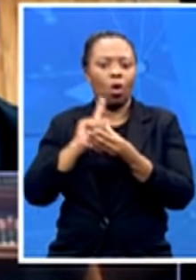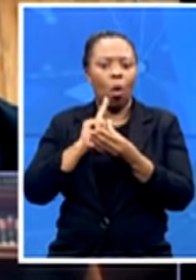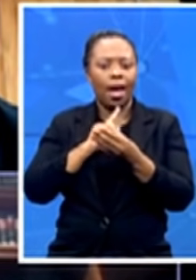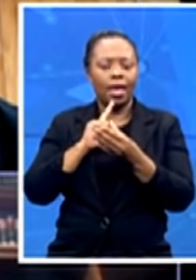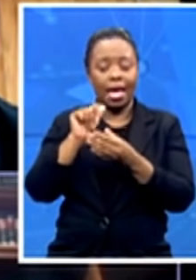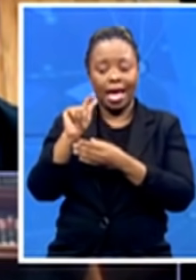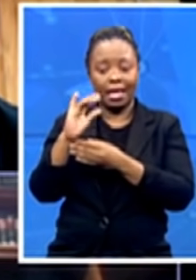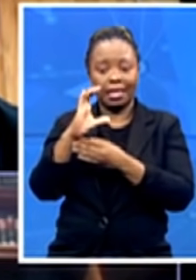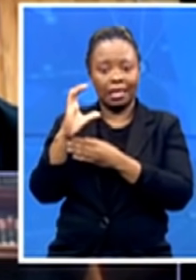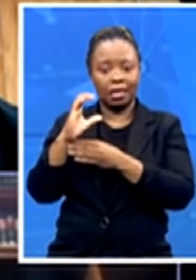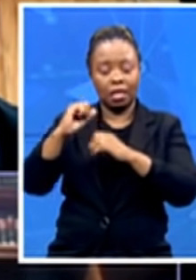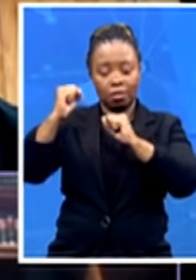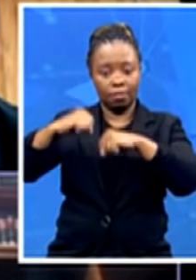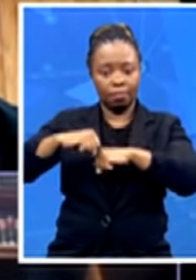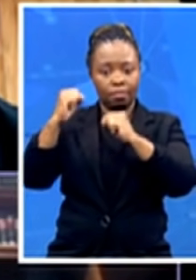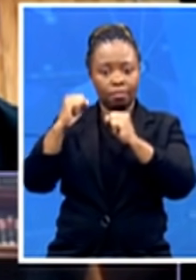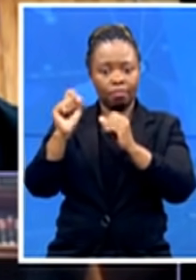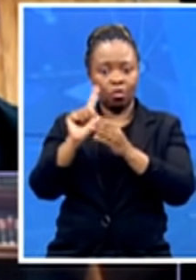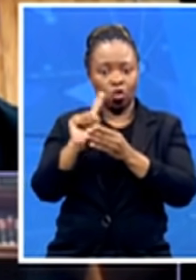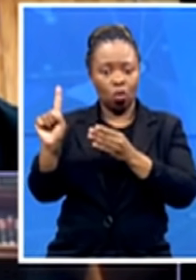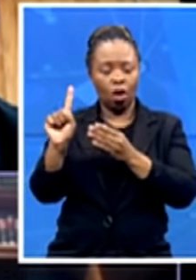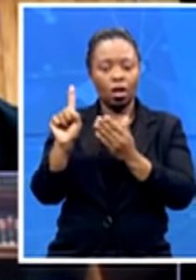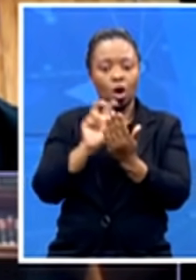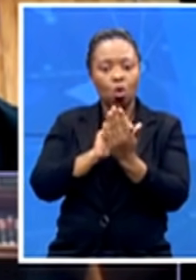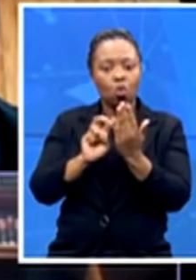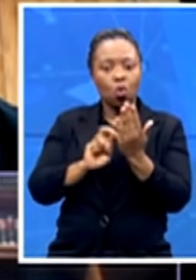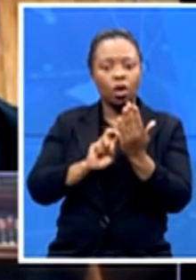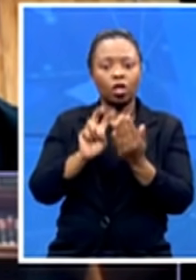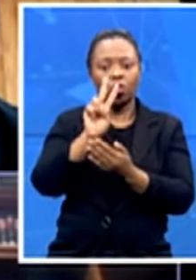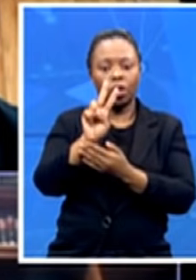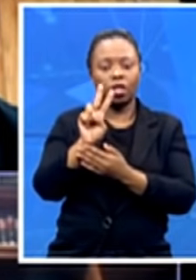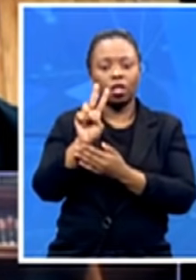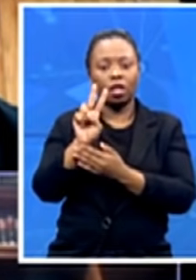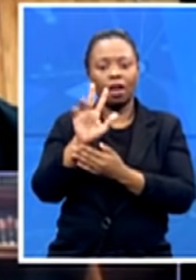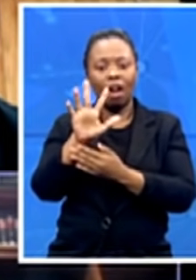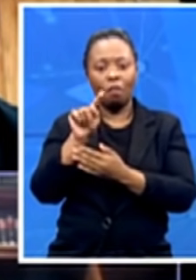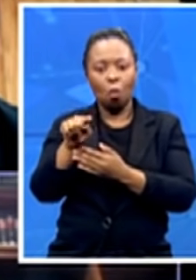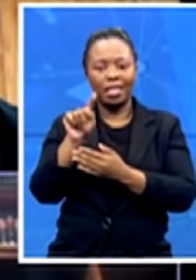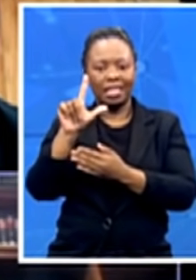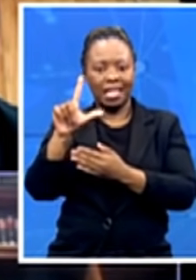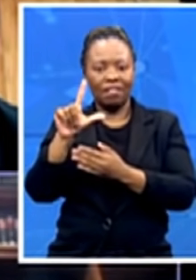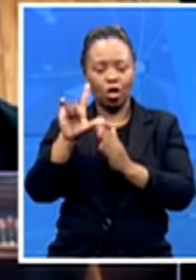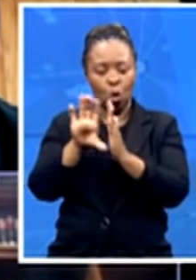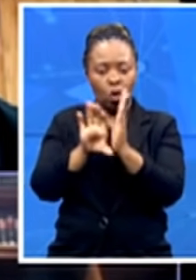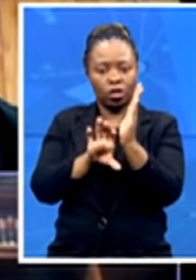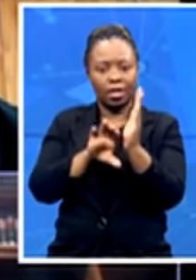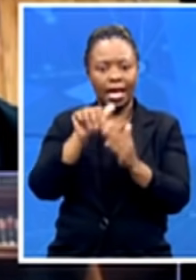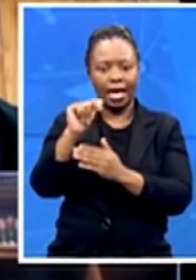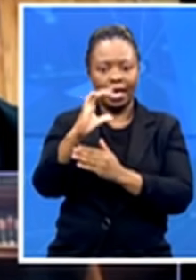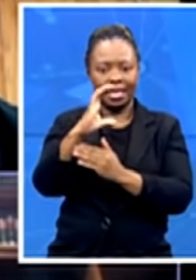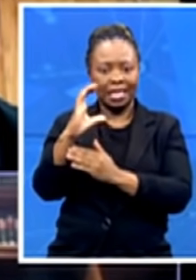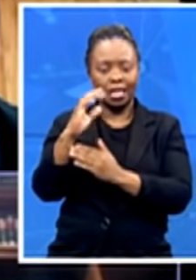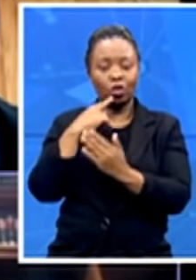Rule 25.70 of the Constitution of the ANC to be unlawful, unconstitutional,